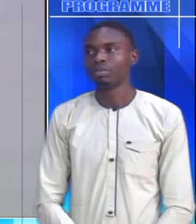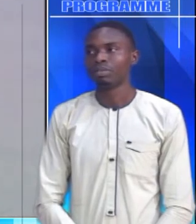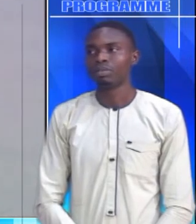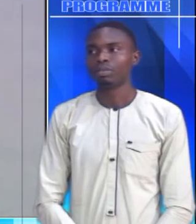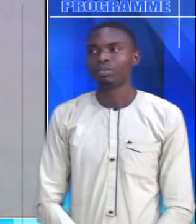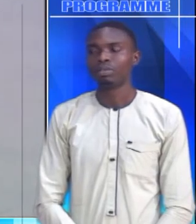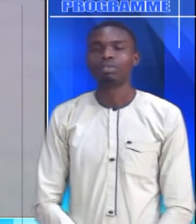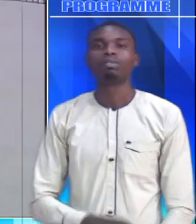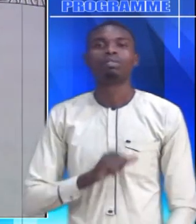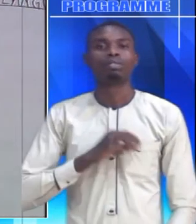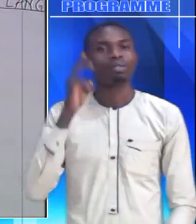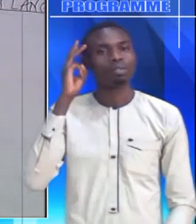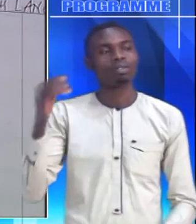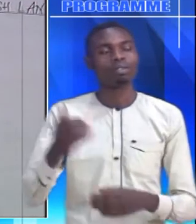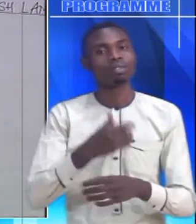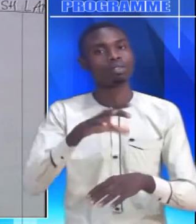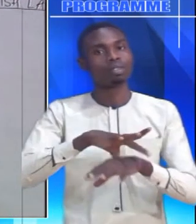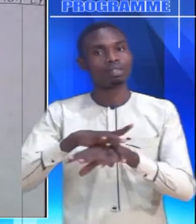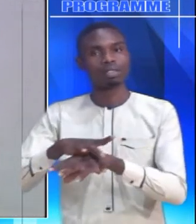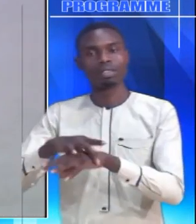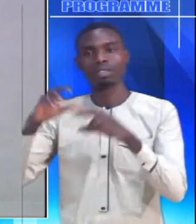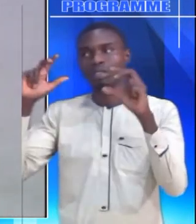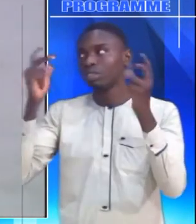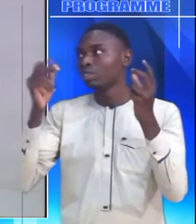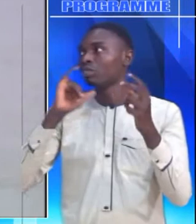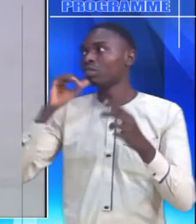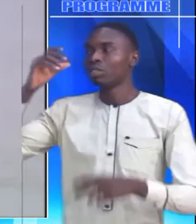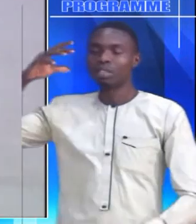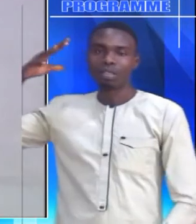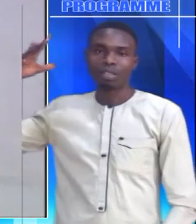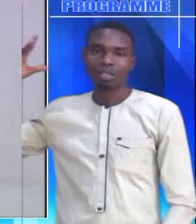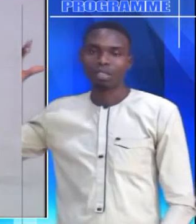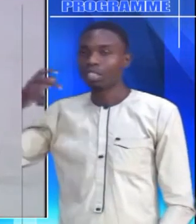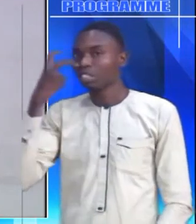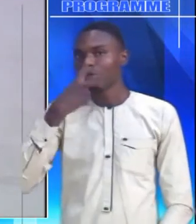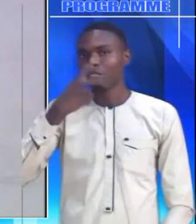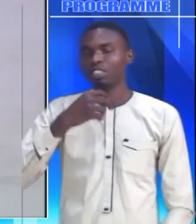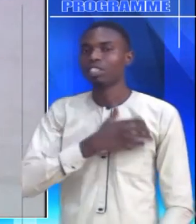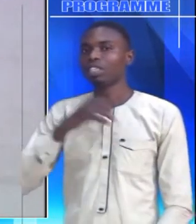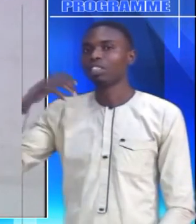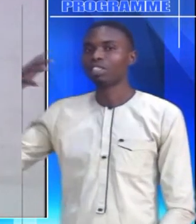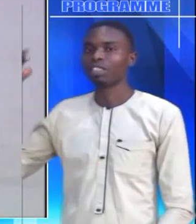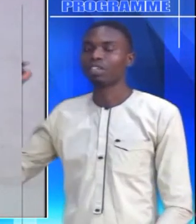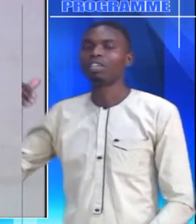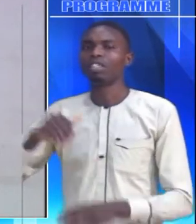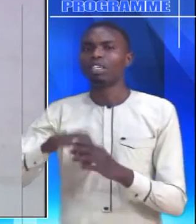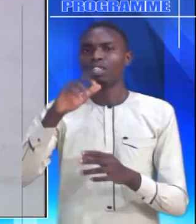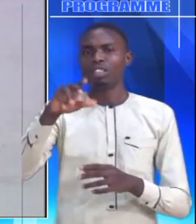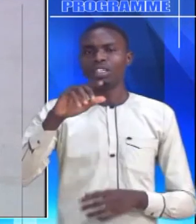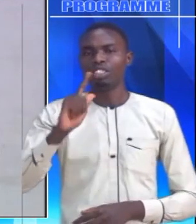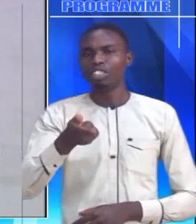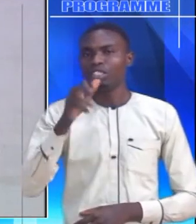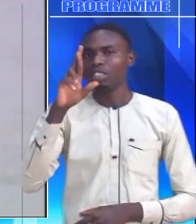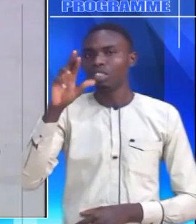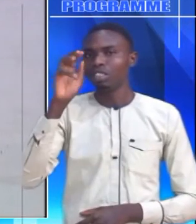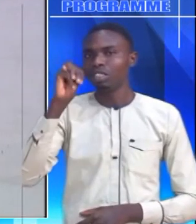In your grammar class, you have been introduced to the alphabets we have in English language. At